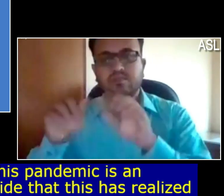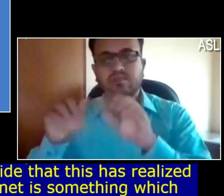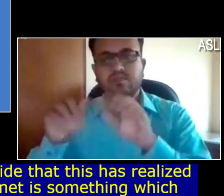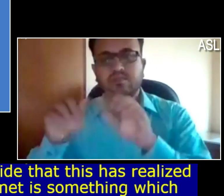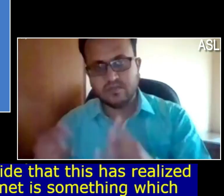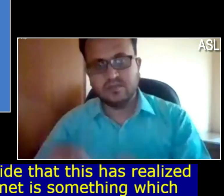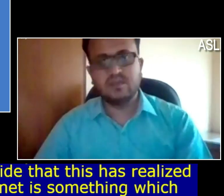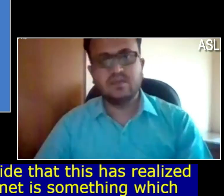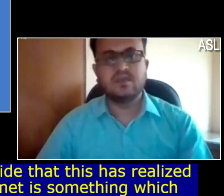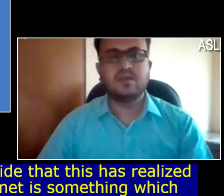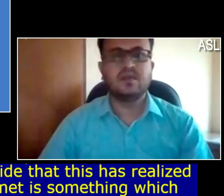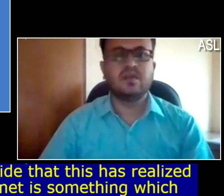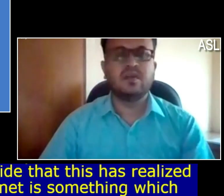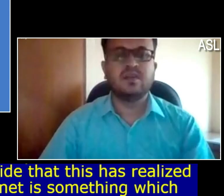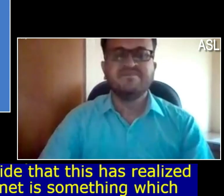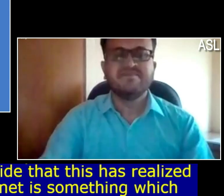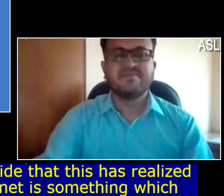which can run your life.